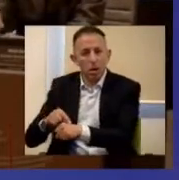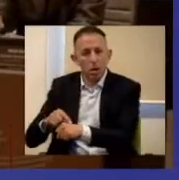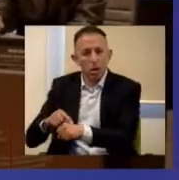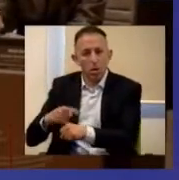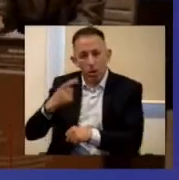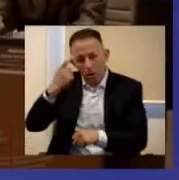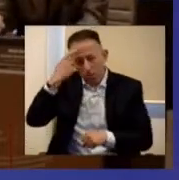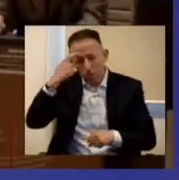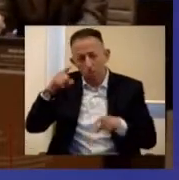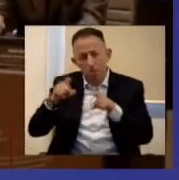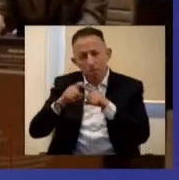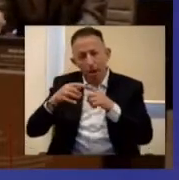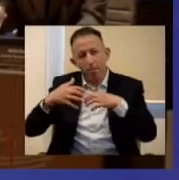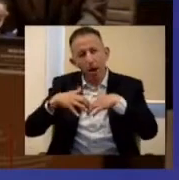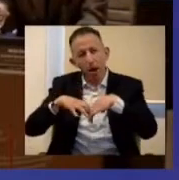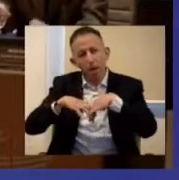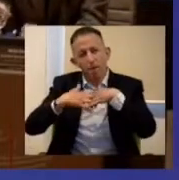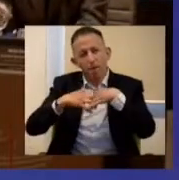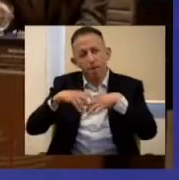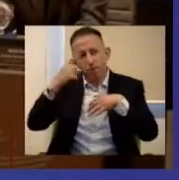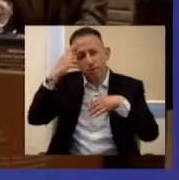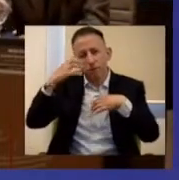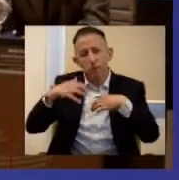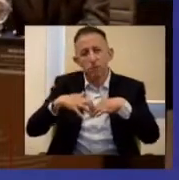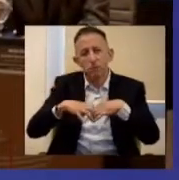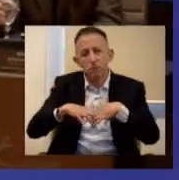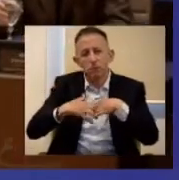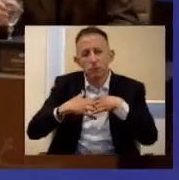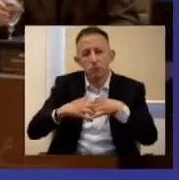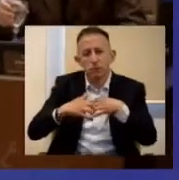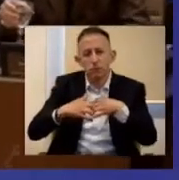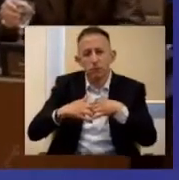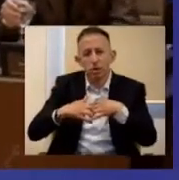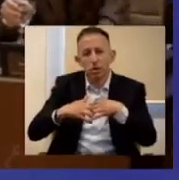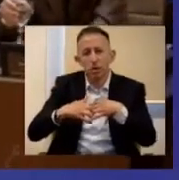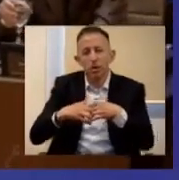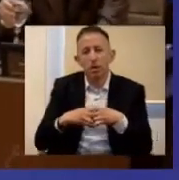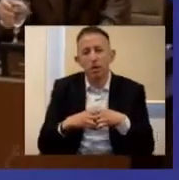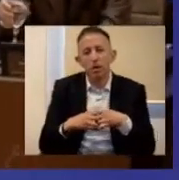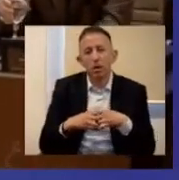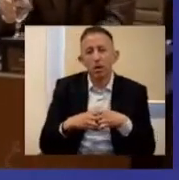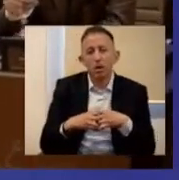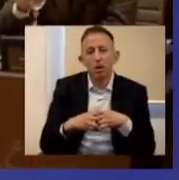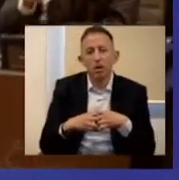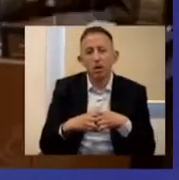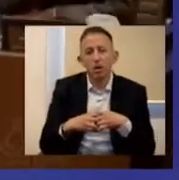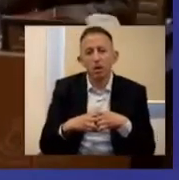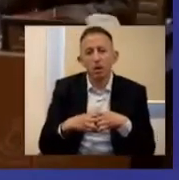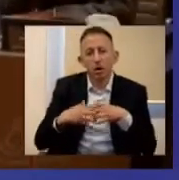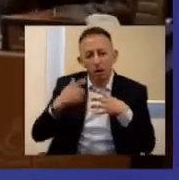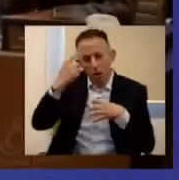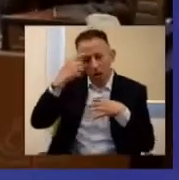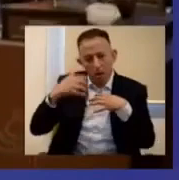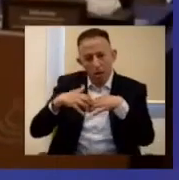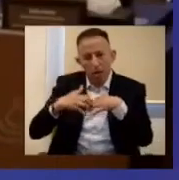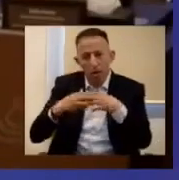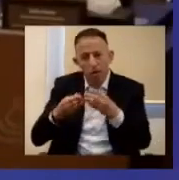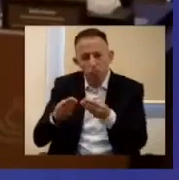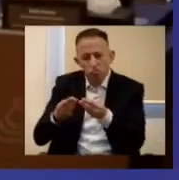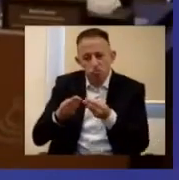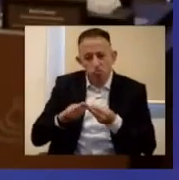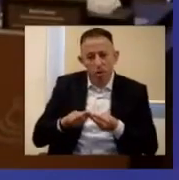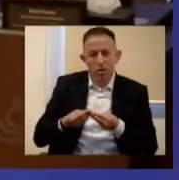that it presents to us as humans first, and then to education in general. I will